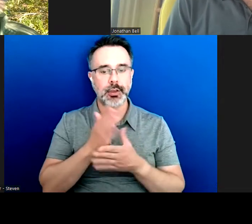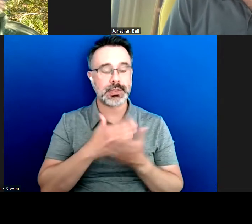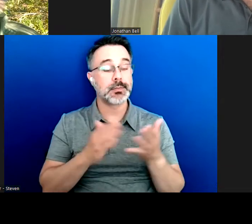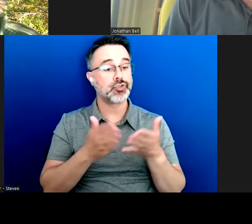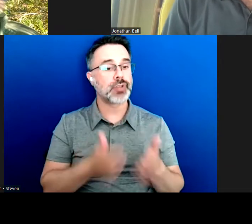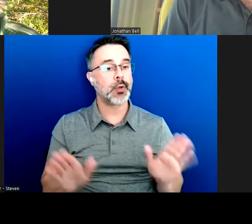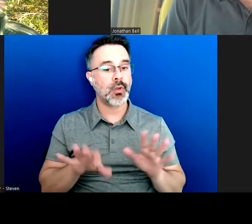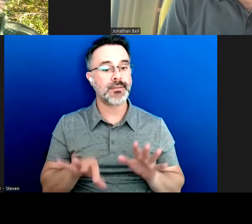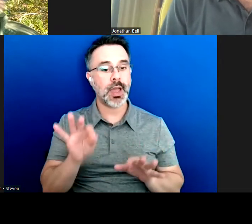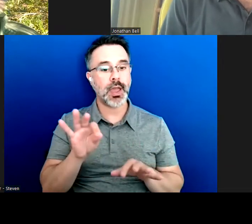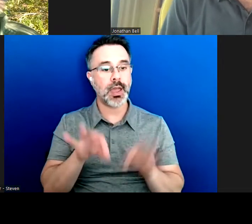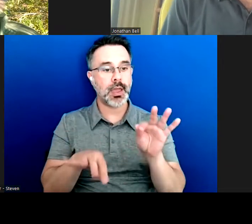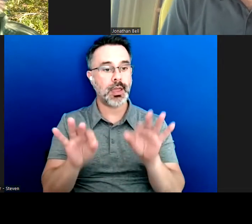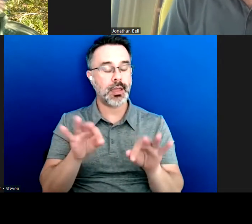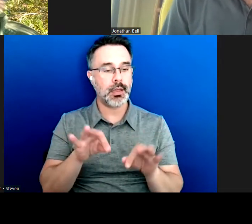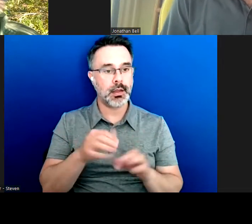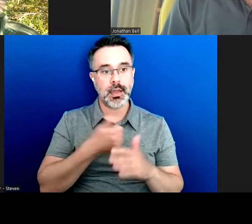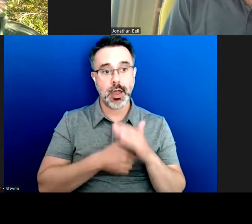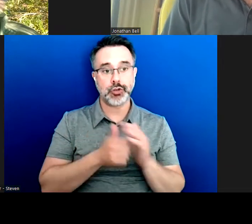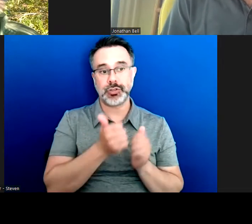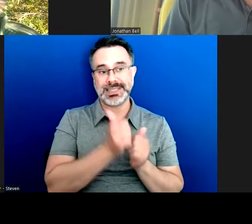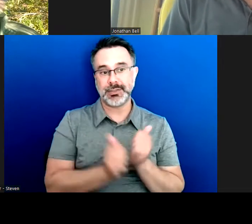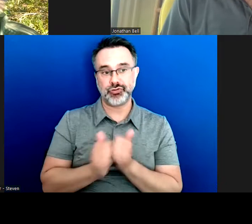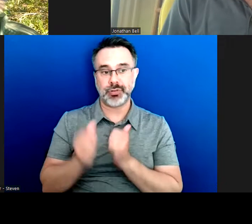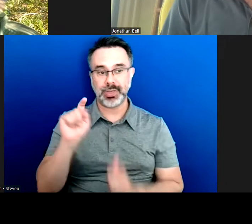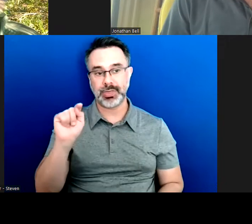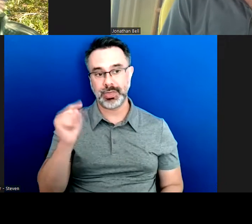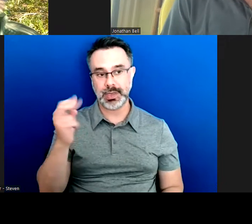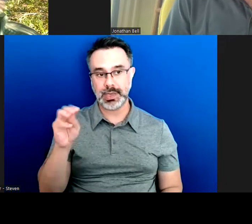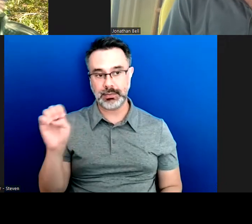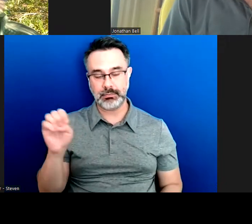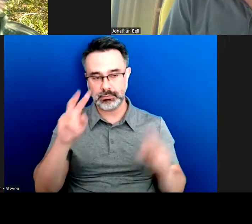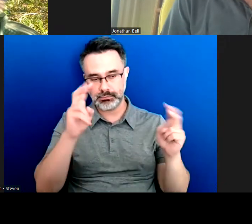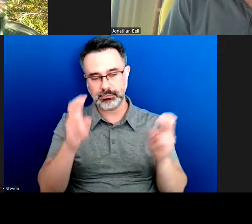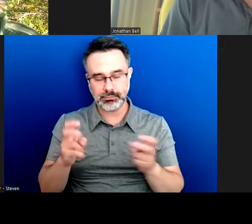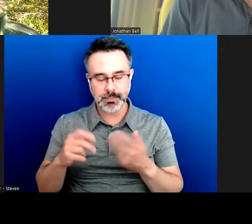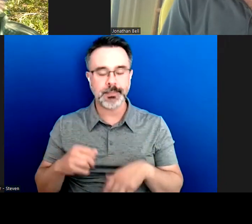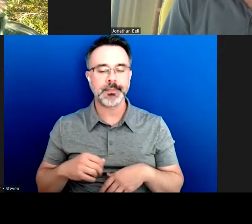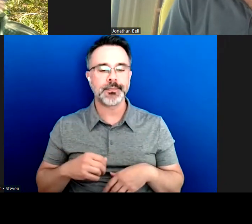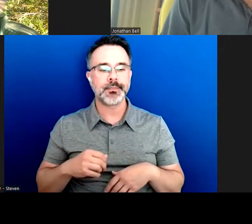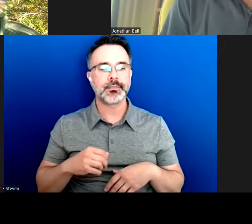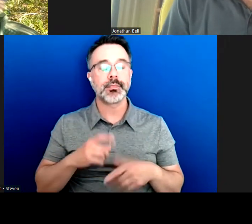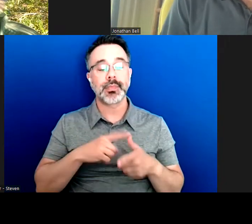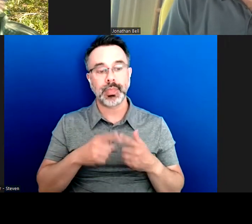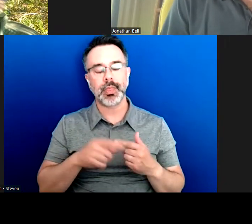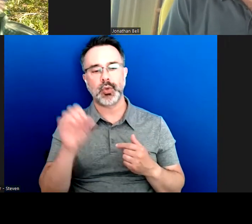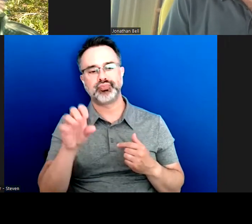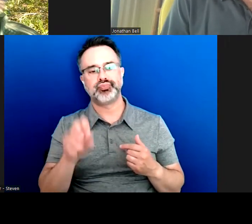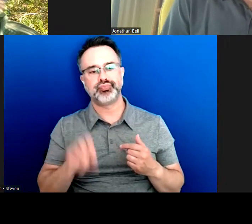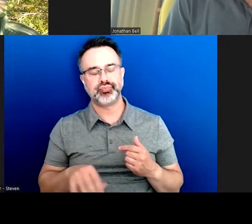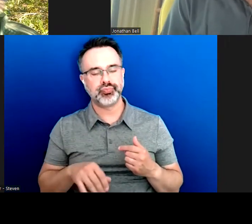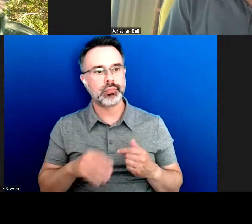general findings within each theme. After we do that, we will provide a few direct quotations from